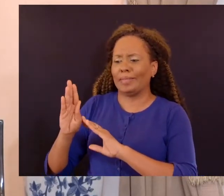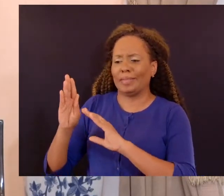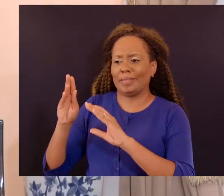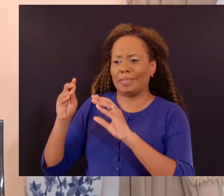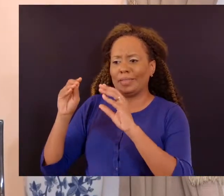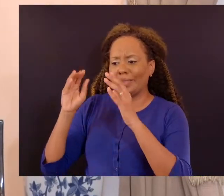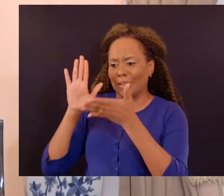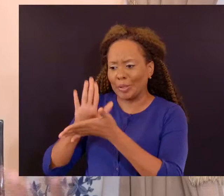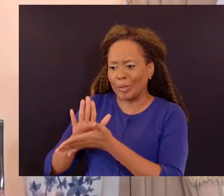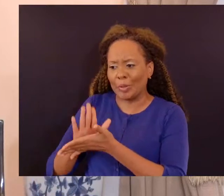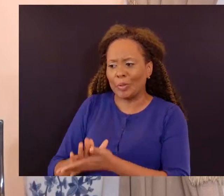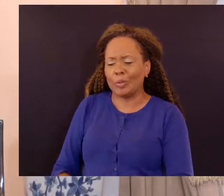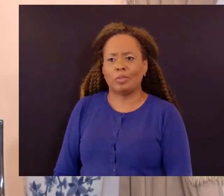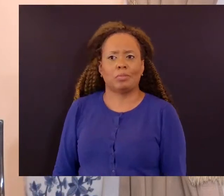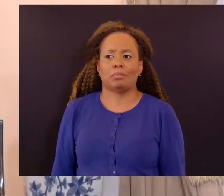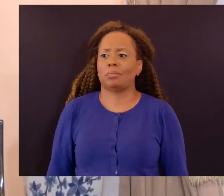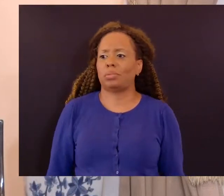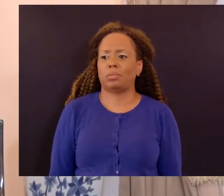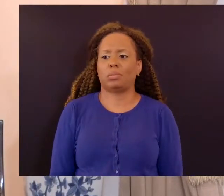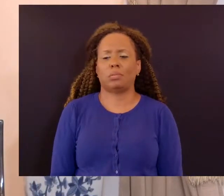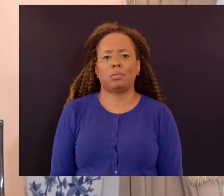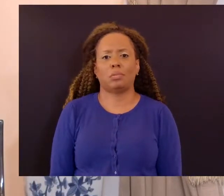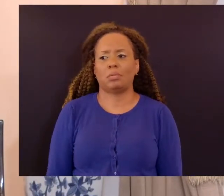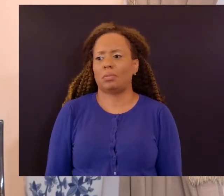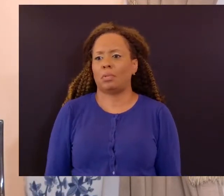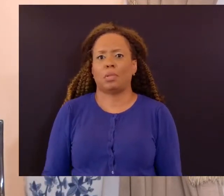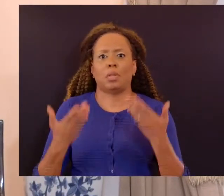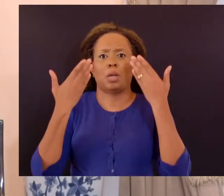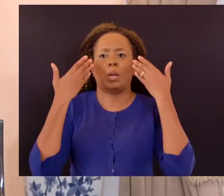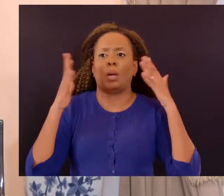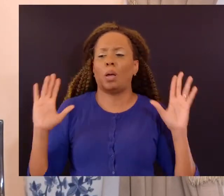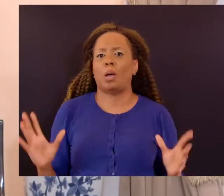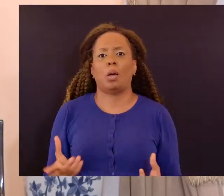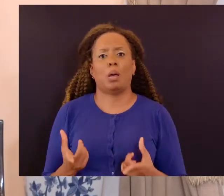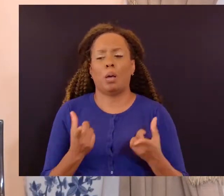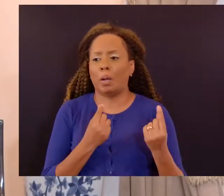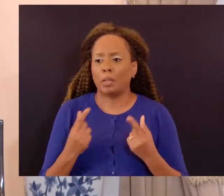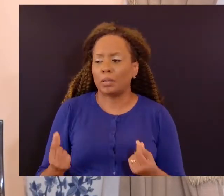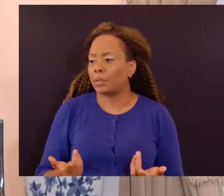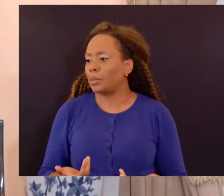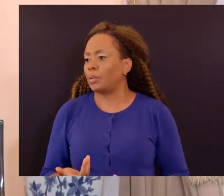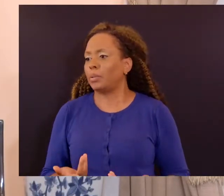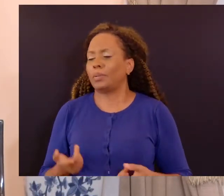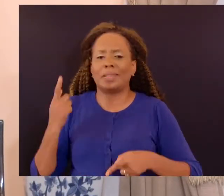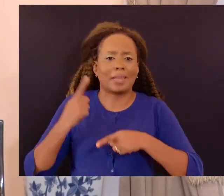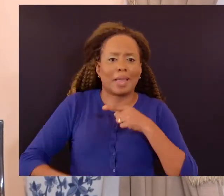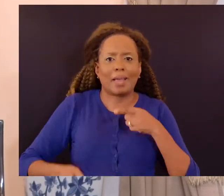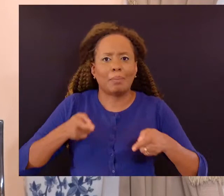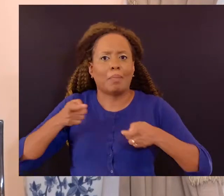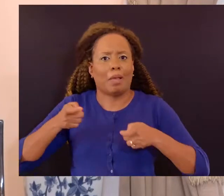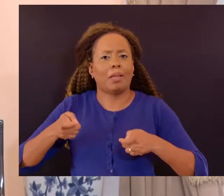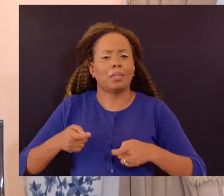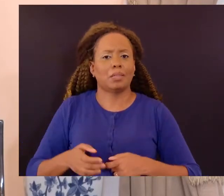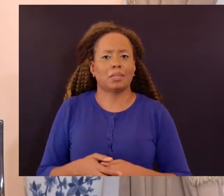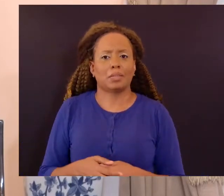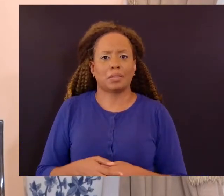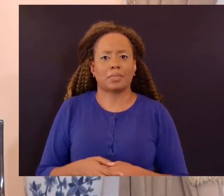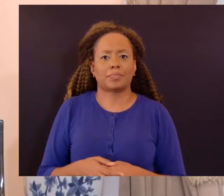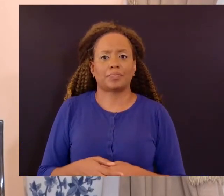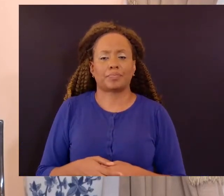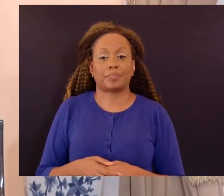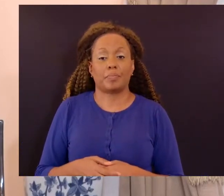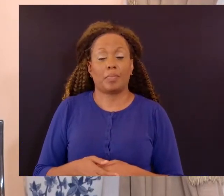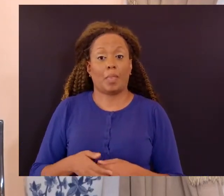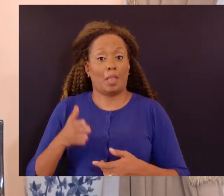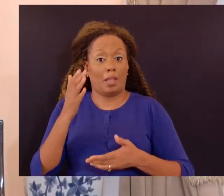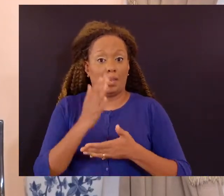because there's nobody, whether from the ministry or otherwise, to really reinforce those concepts. And there are teachers who go above the call